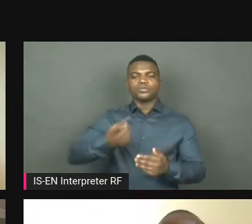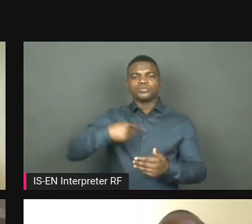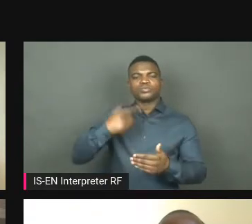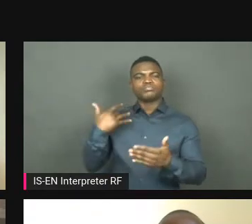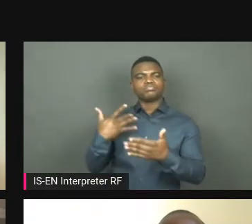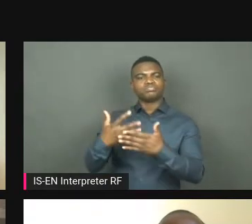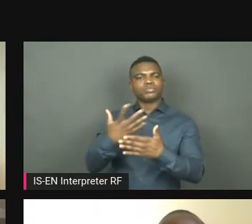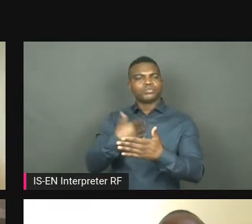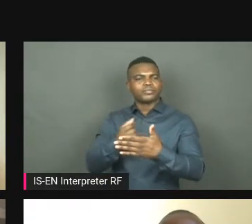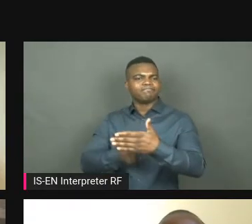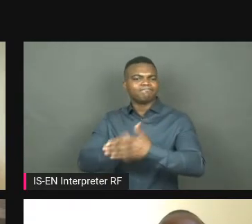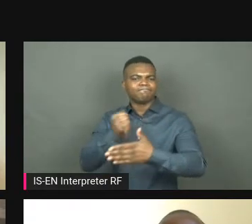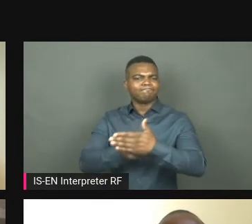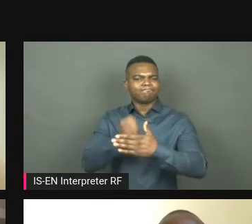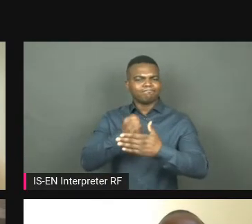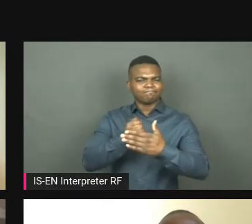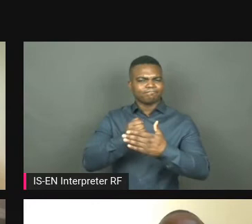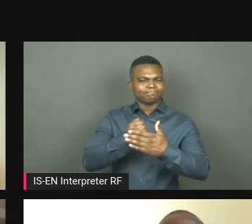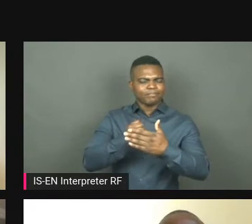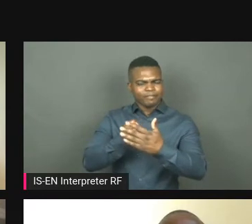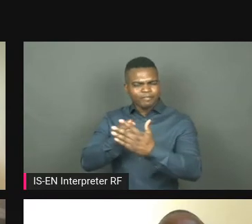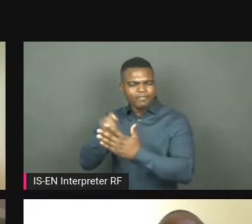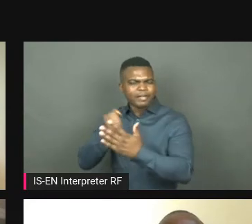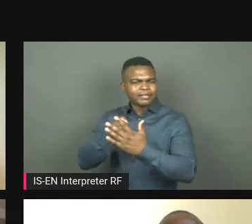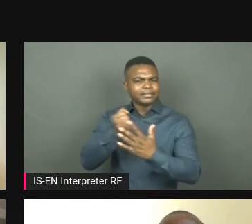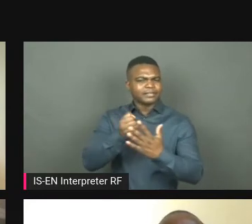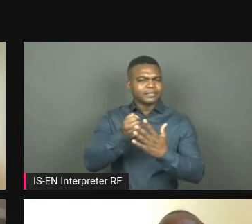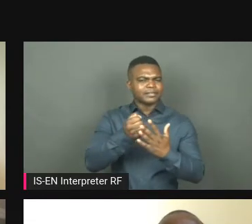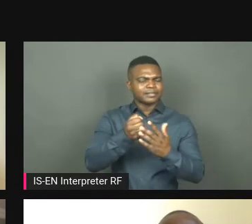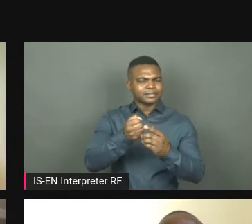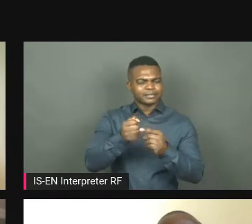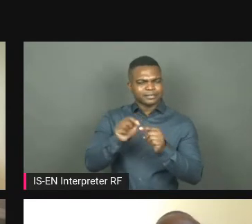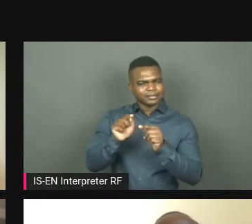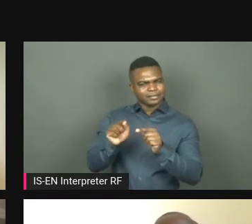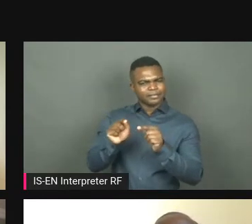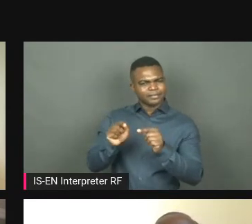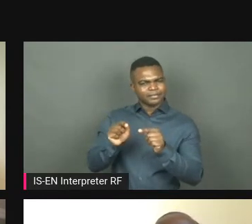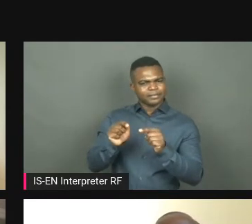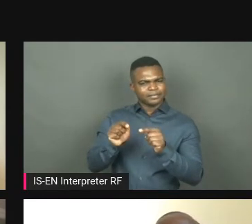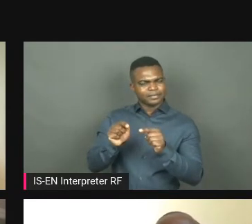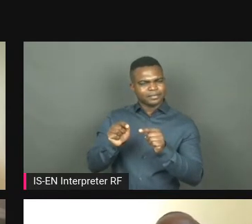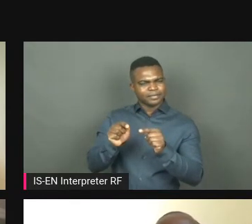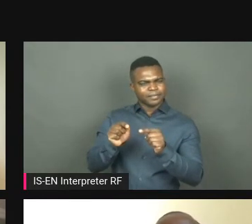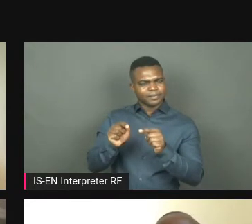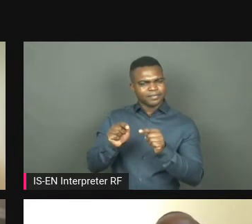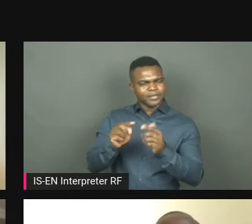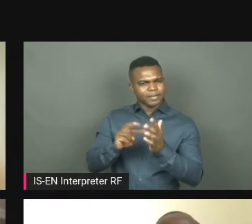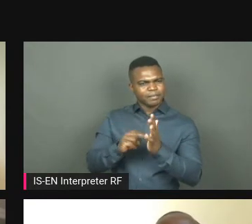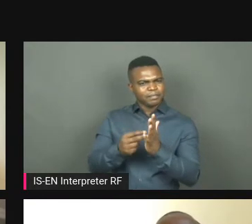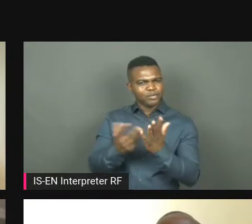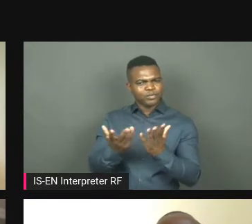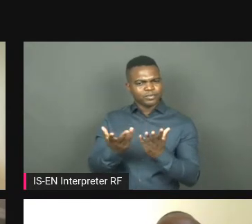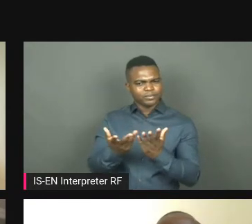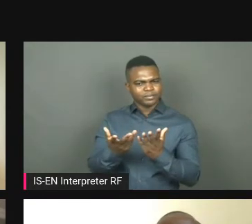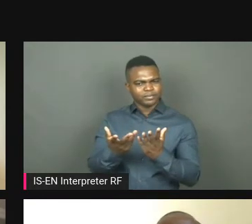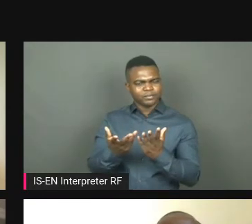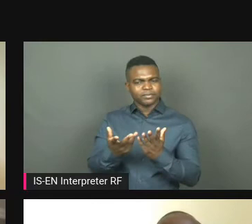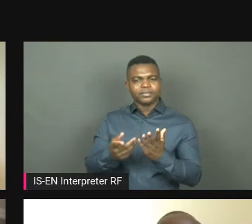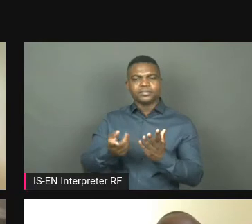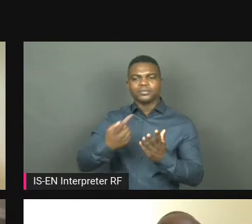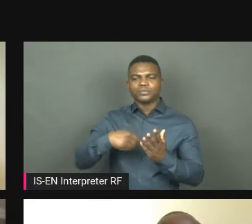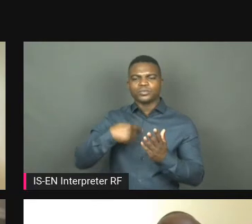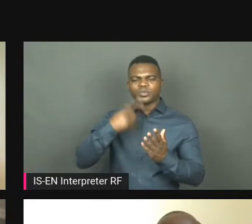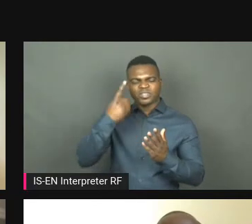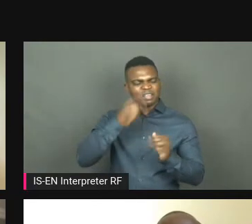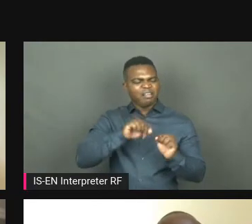have worked effectively within the human rights space, that's taken a lot of nurturing, a lot of movement building. It's not